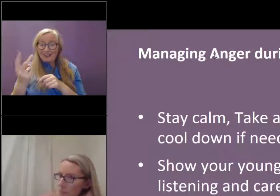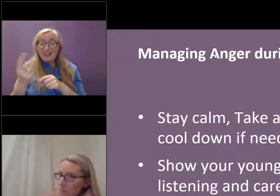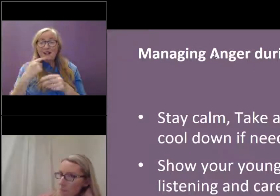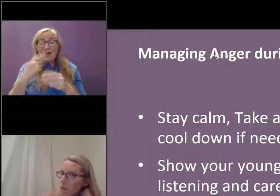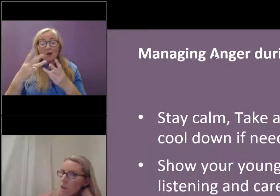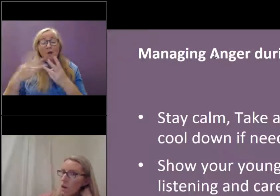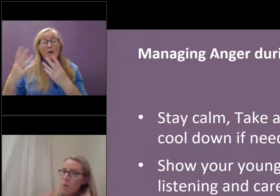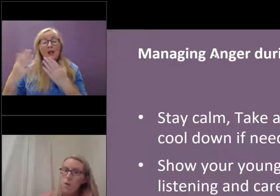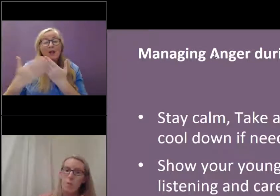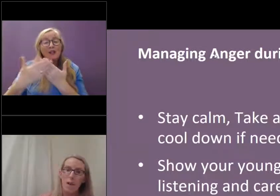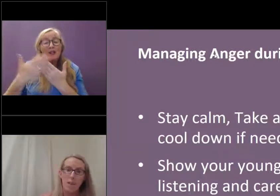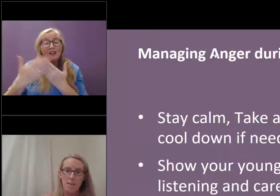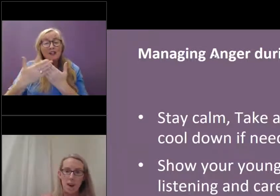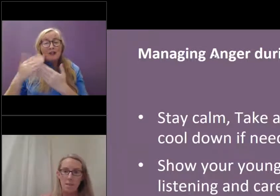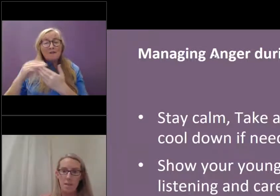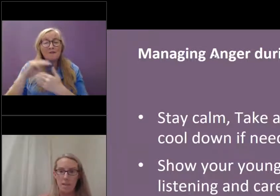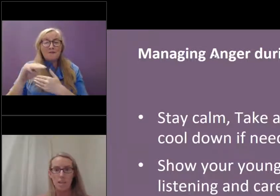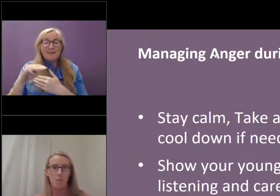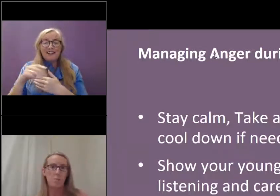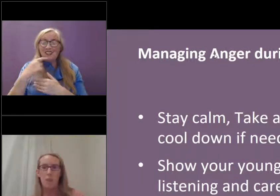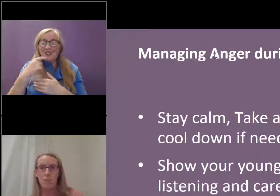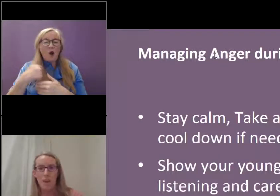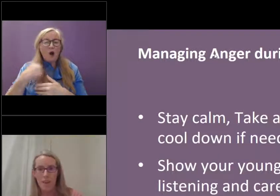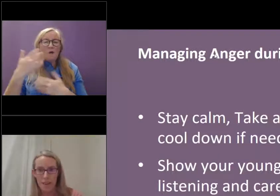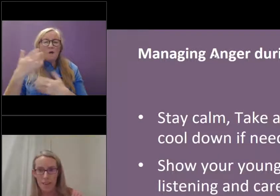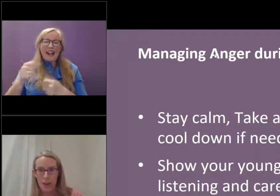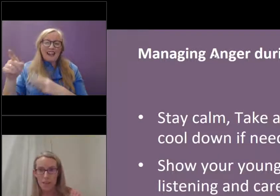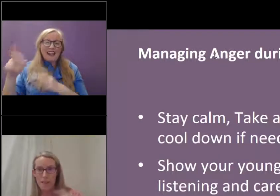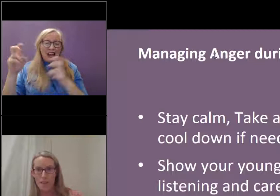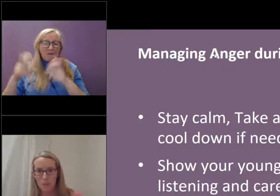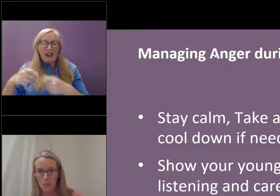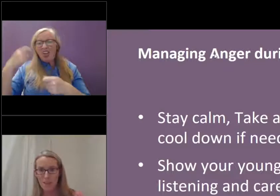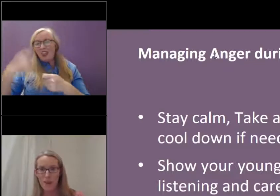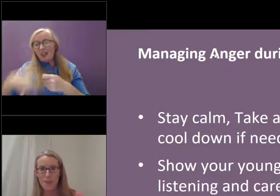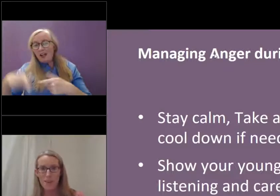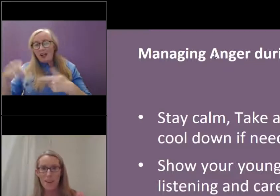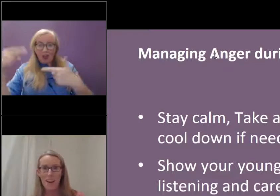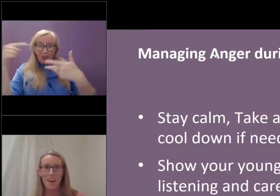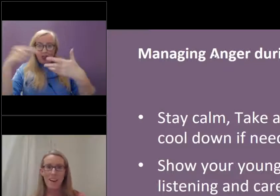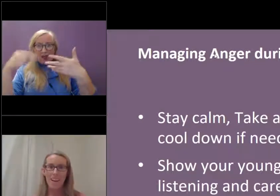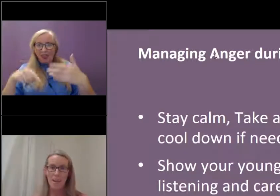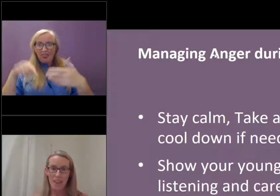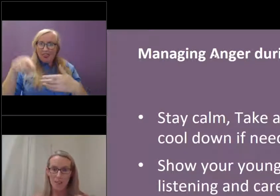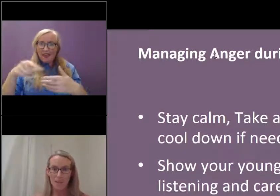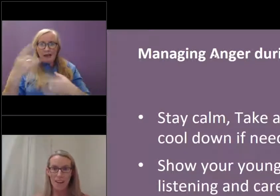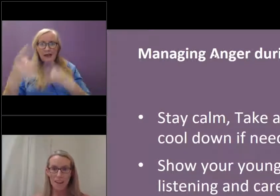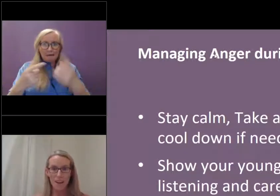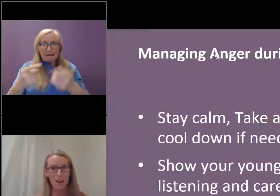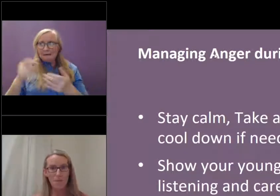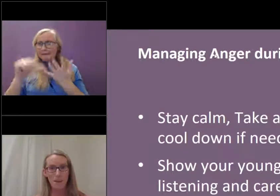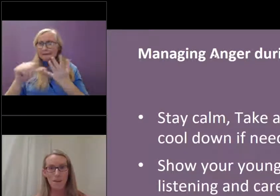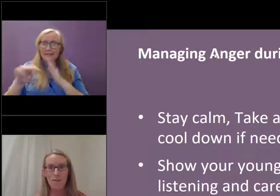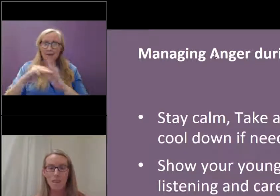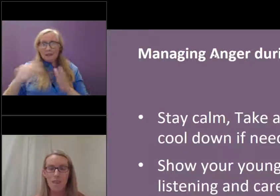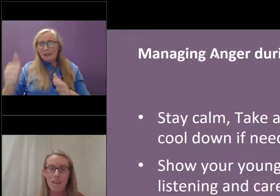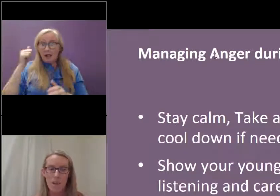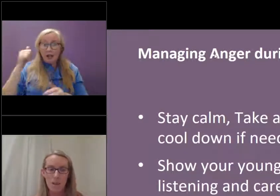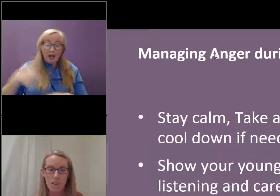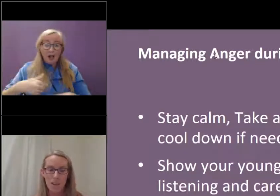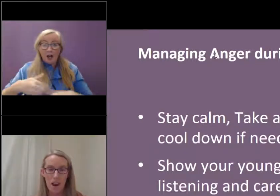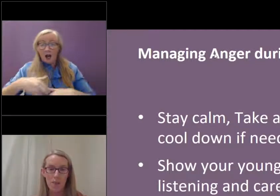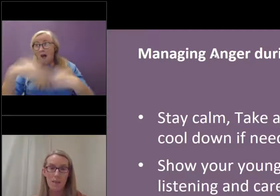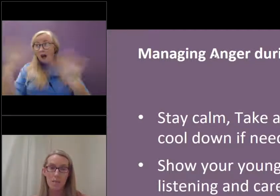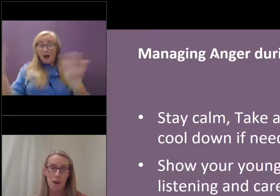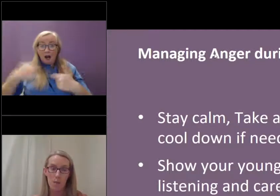like, oh, you know, we had this argument, and then she brought up that thing that happened 6 months ago, you know, and that really got on my goat, you